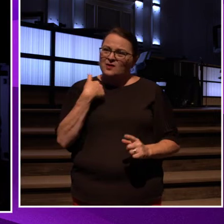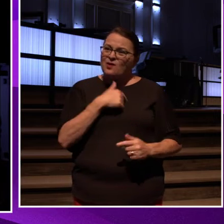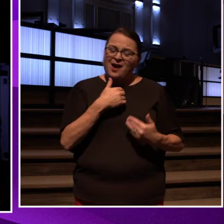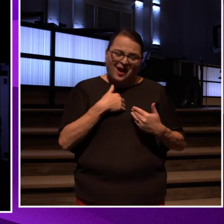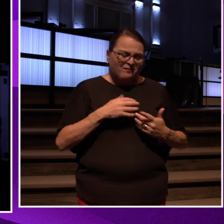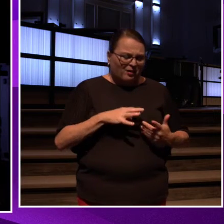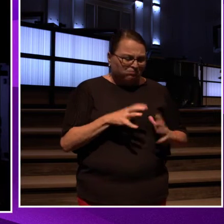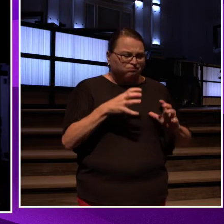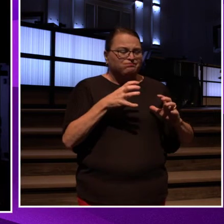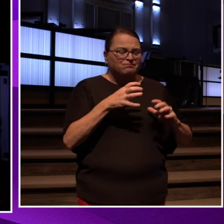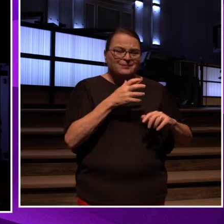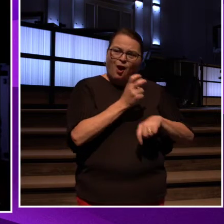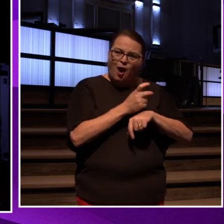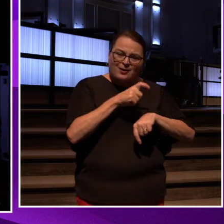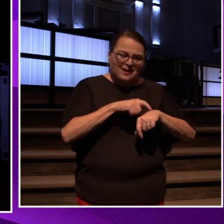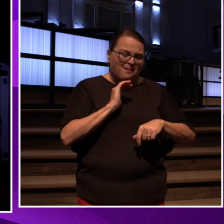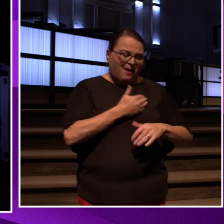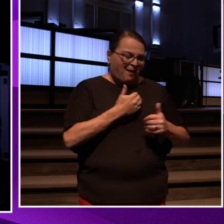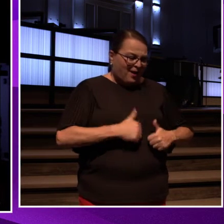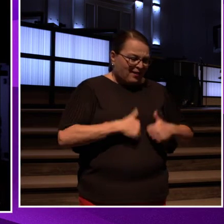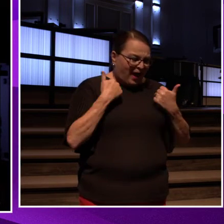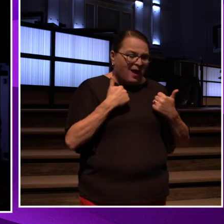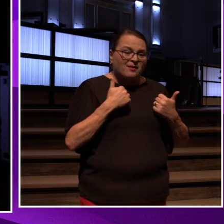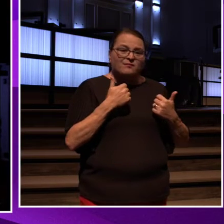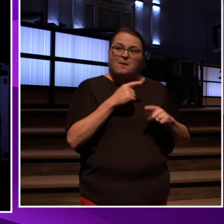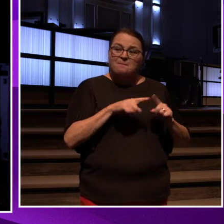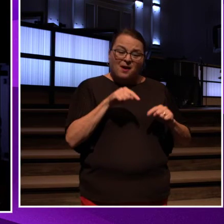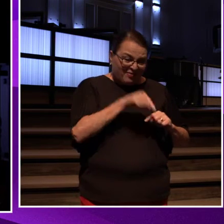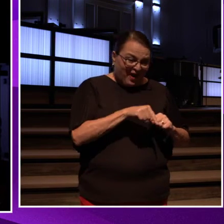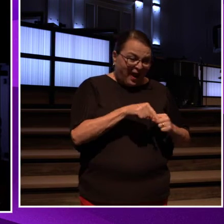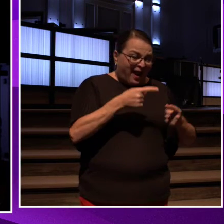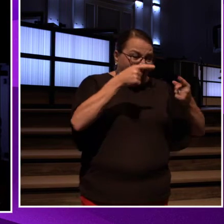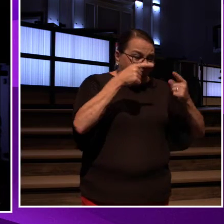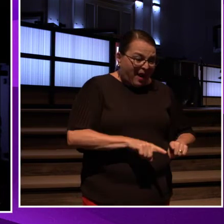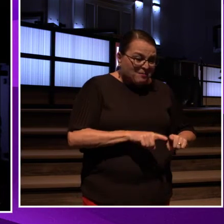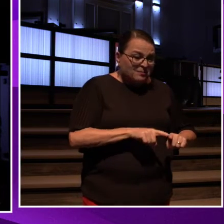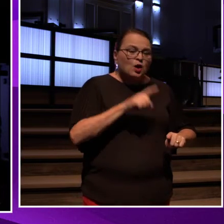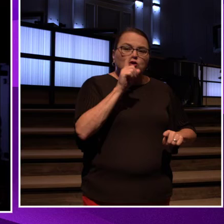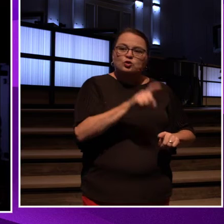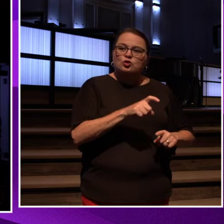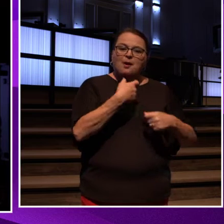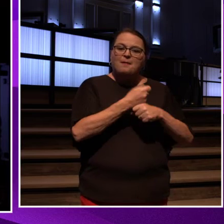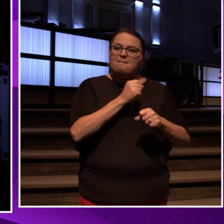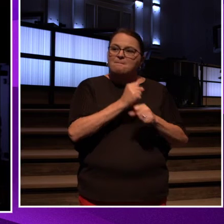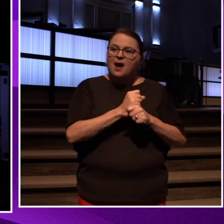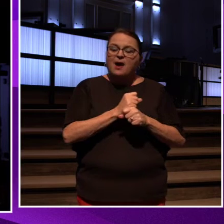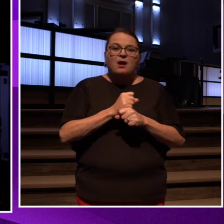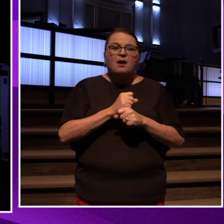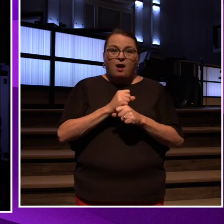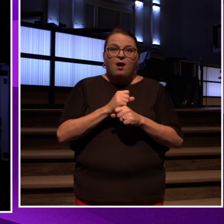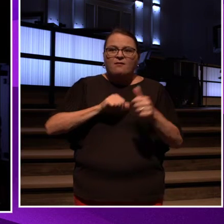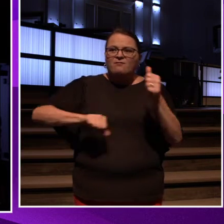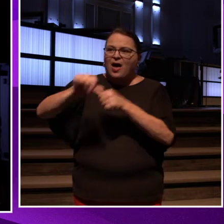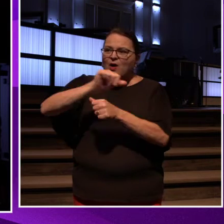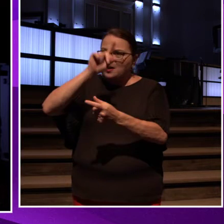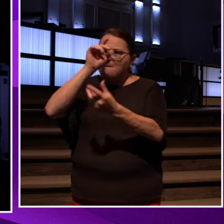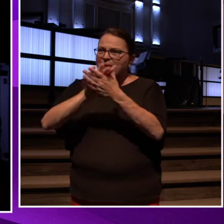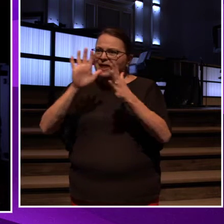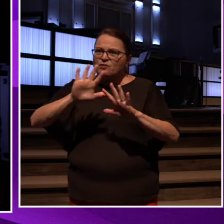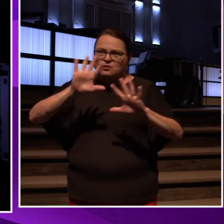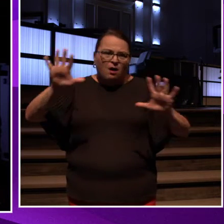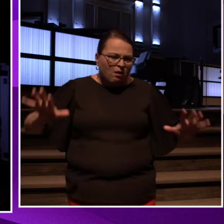moment in our lives. But when difficult things happen, it should cause the fellowship of believers to rally around them and say, let's